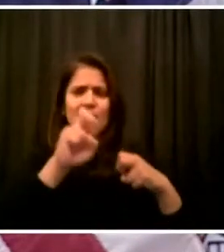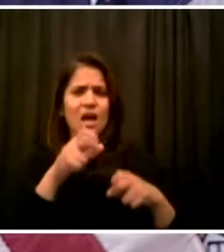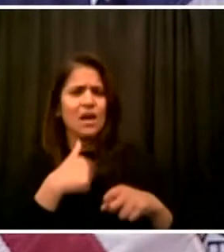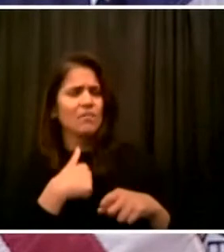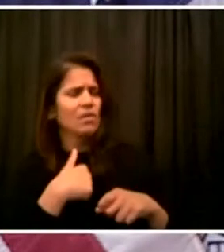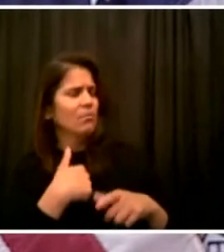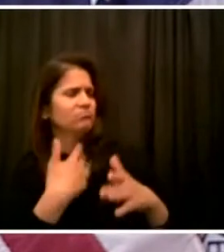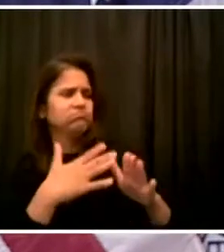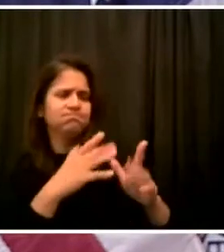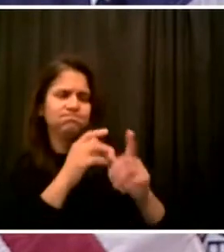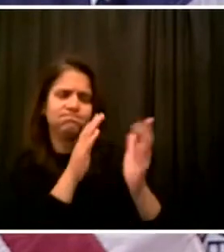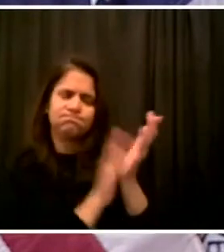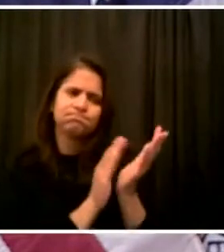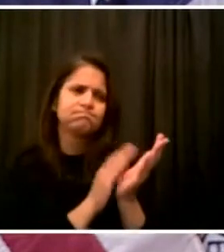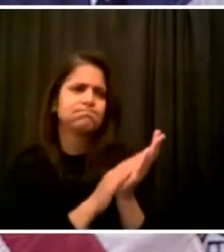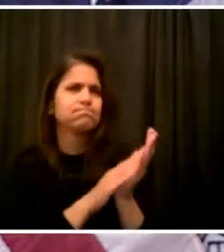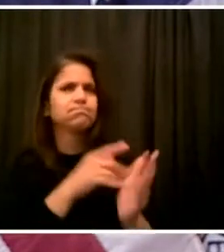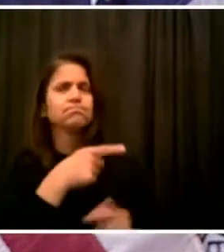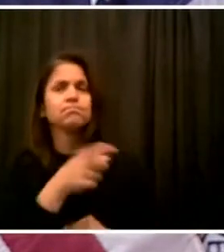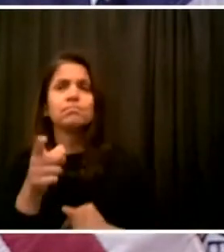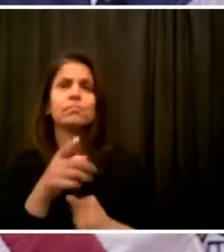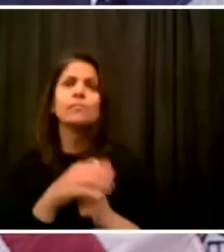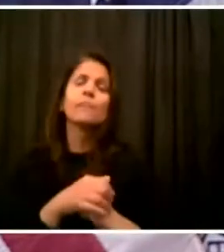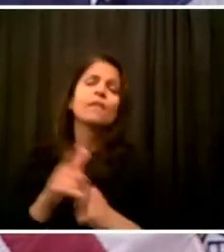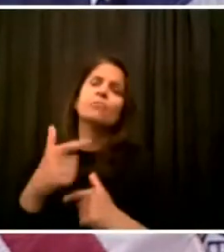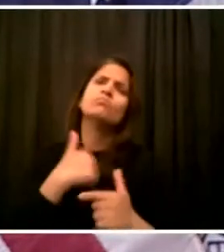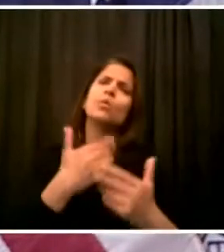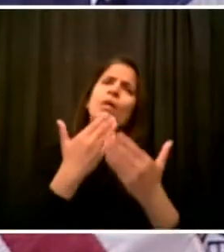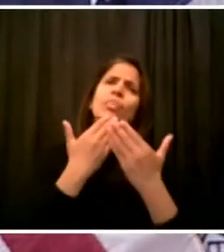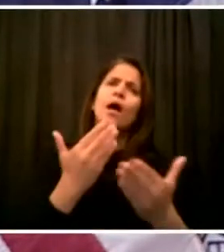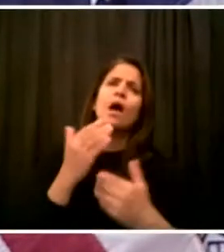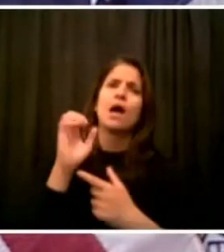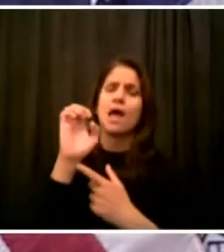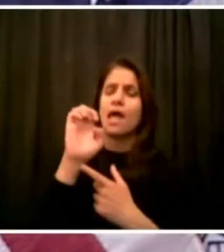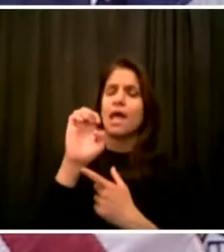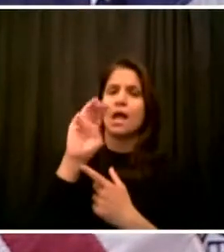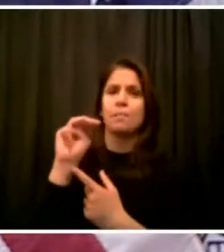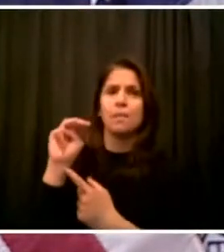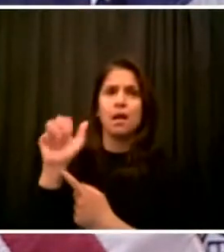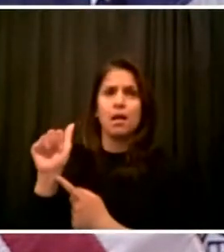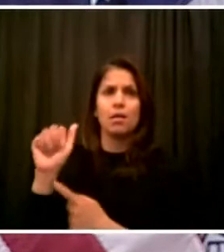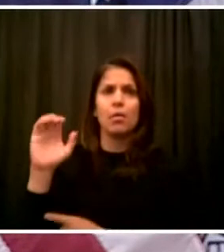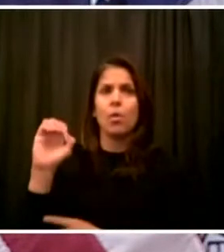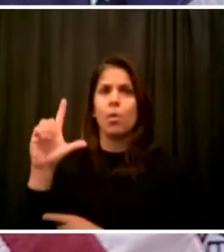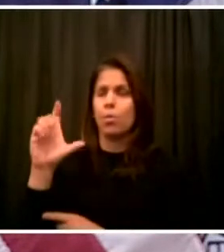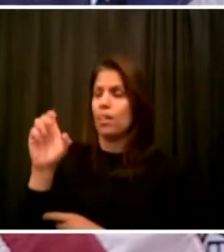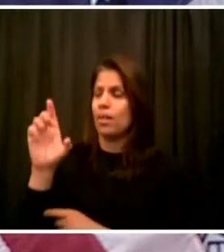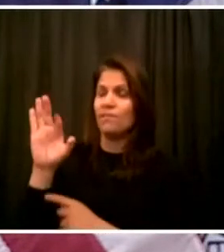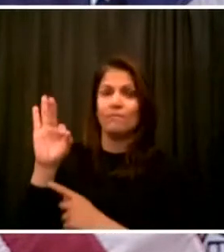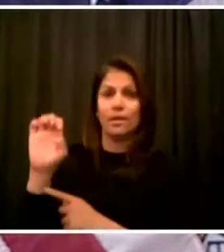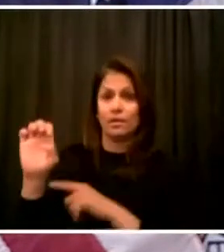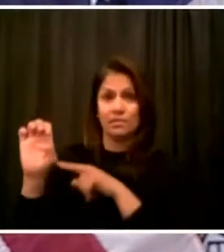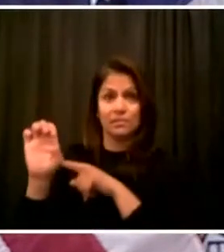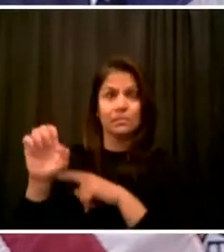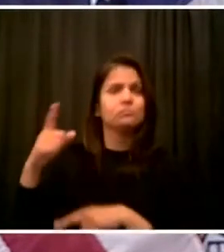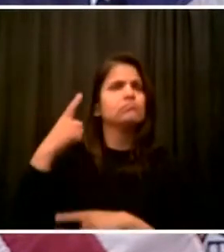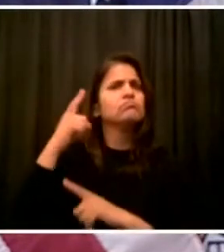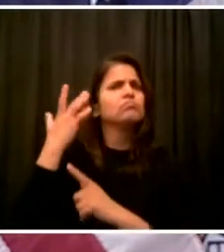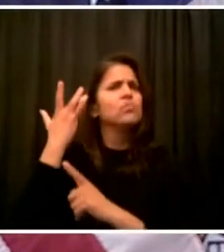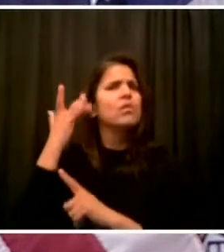her extraordinary leadership, helping to bring together the team that always stayed one step ahead